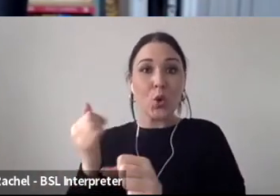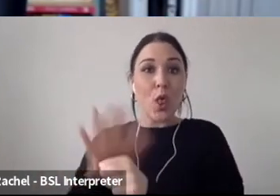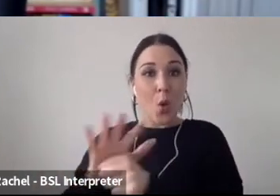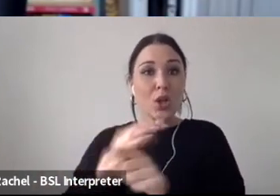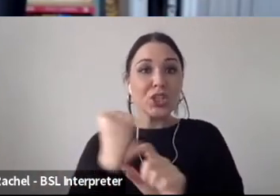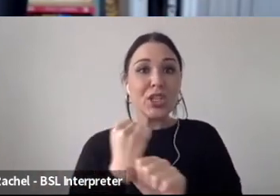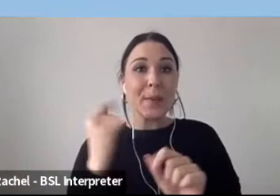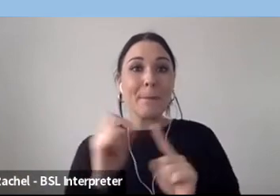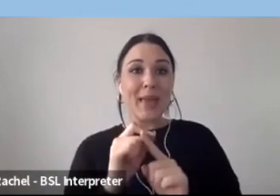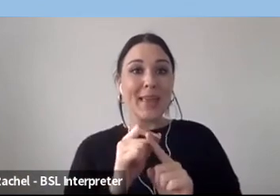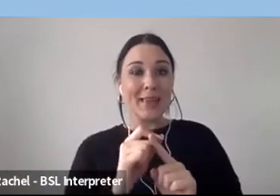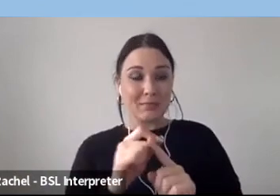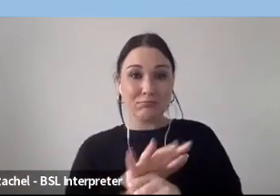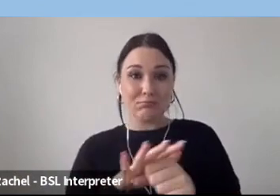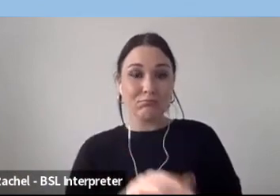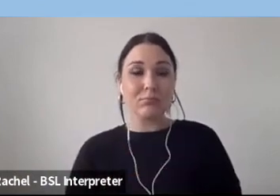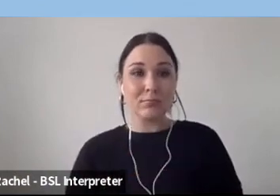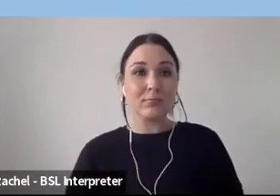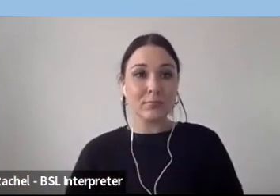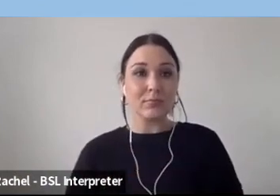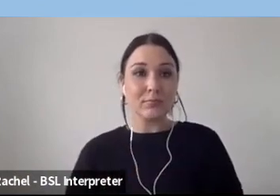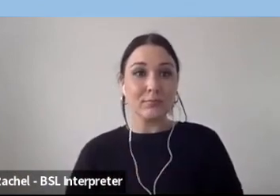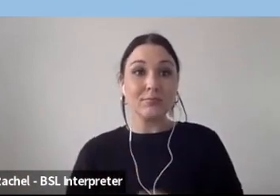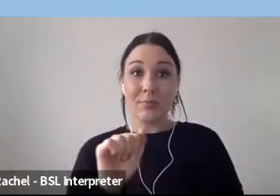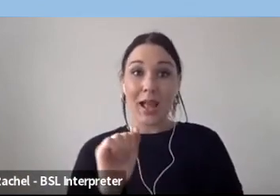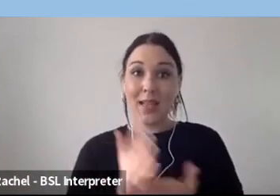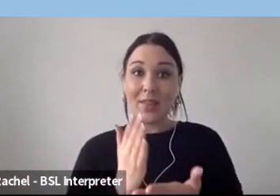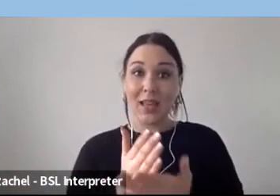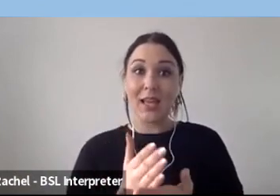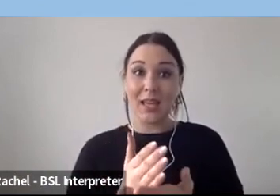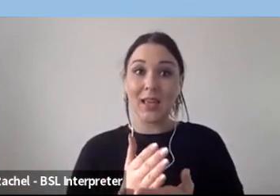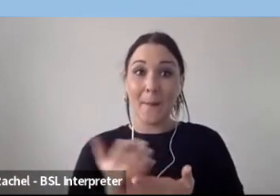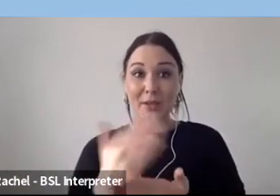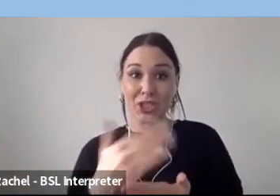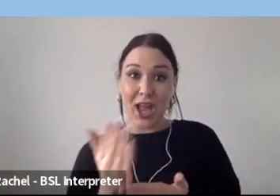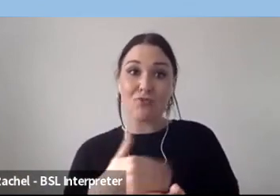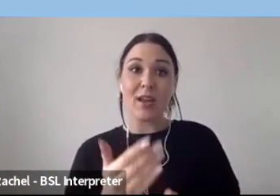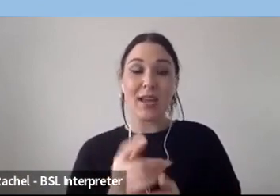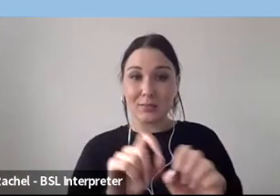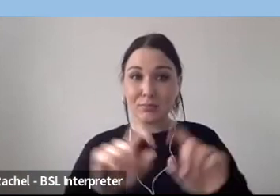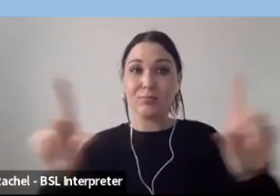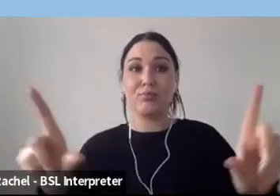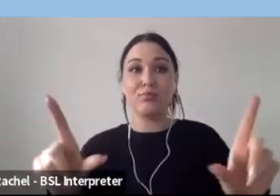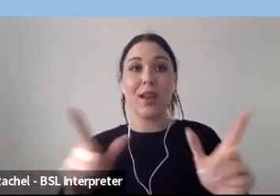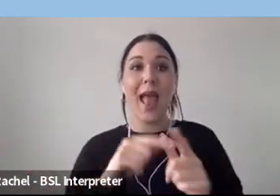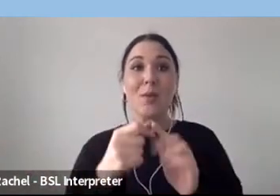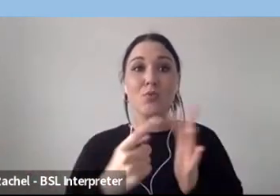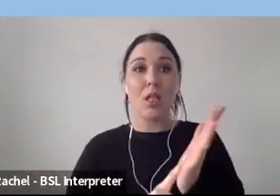need. Yeah, definitely. And yeah, we'll be sharing more about that, especially with the relaunch in April as